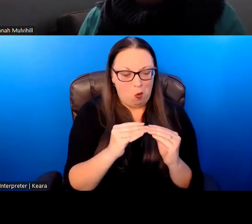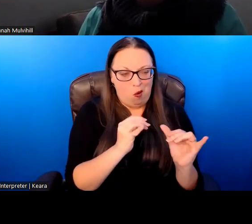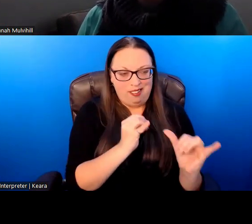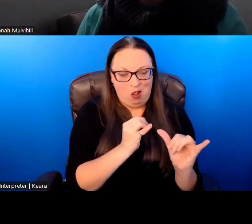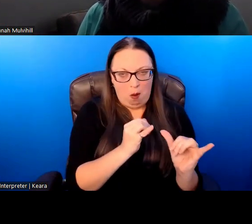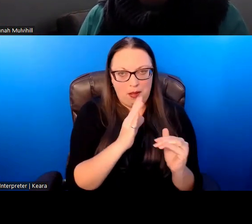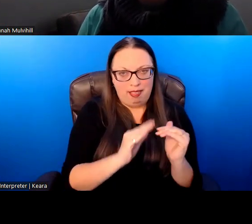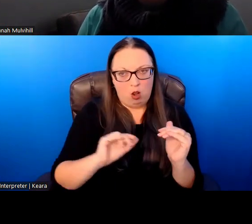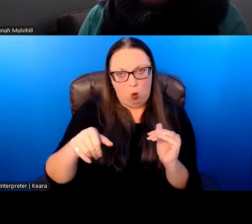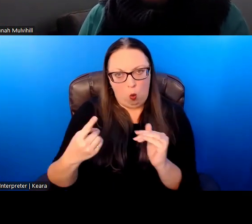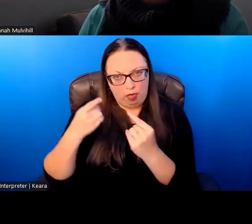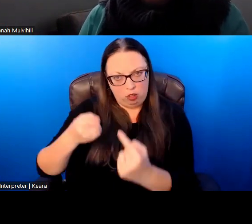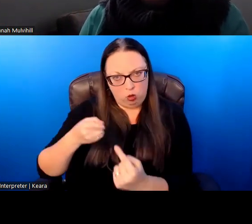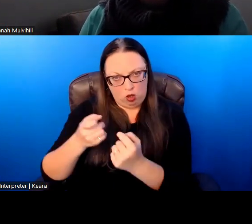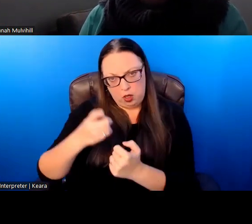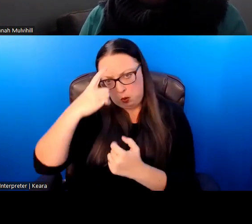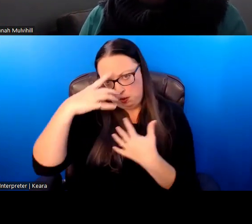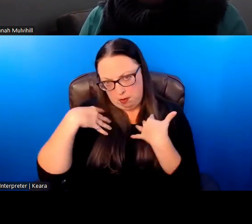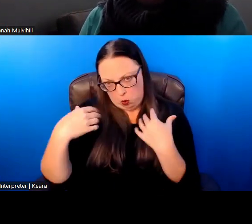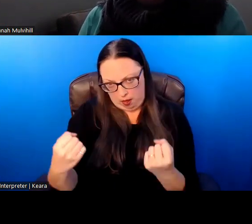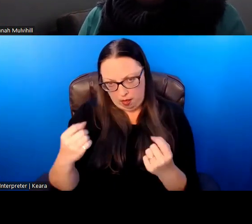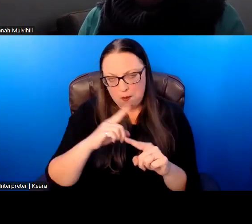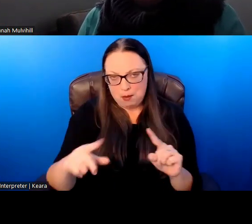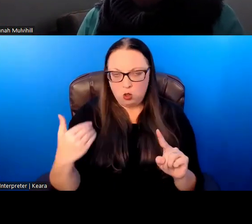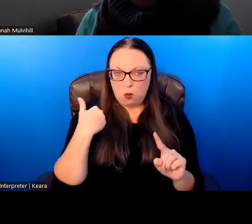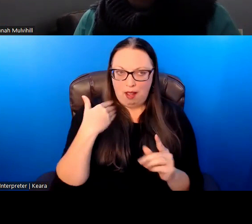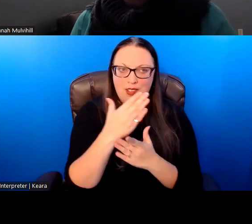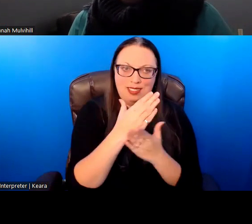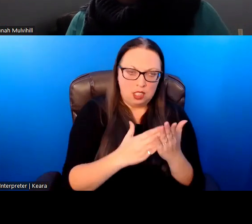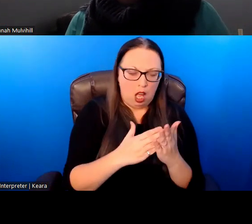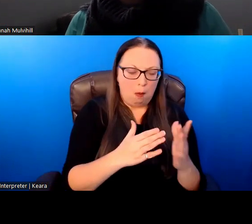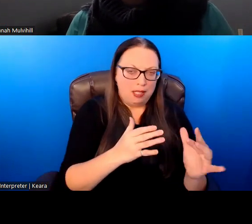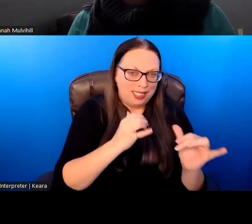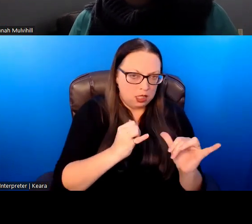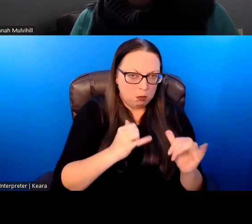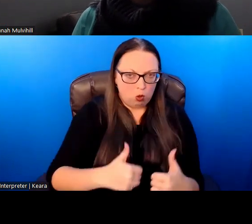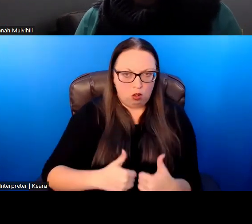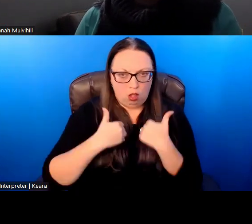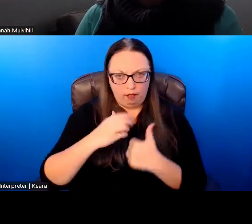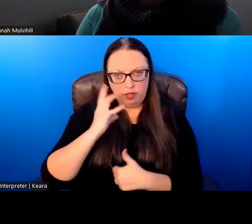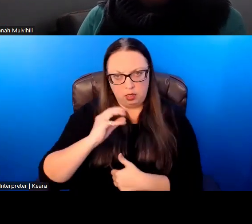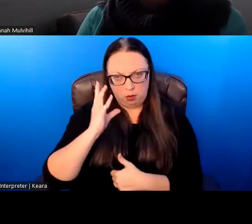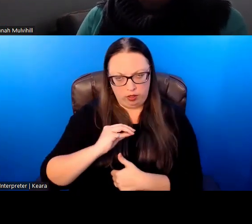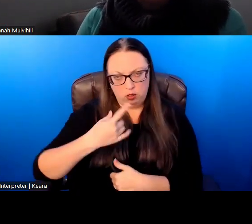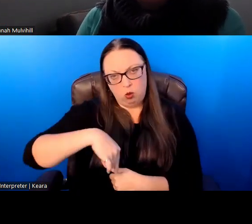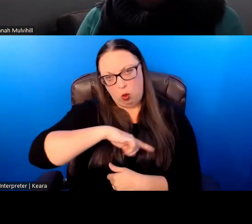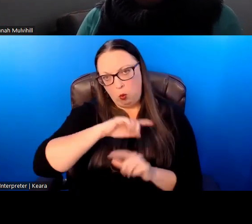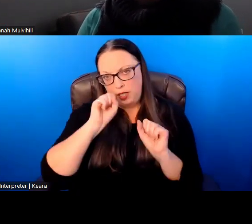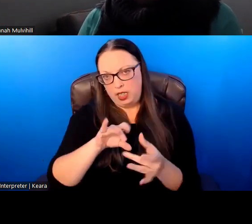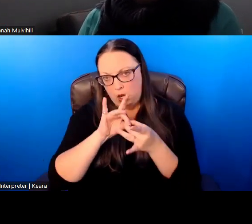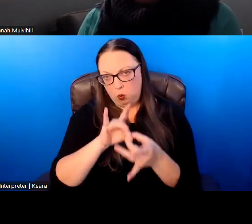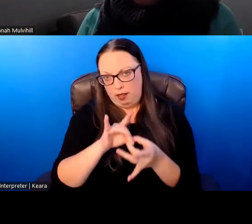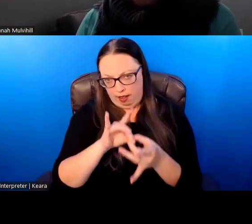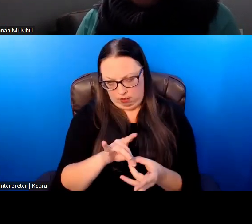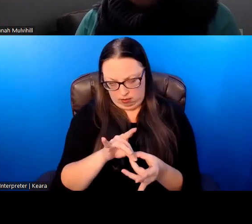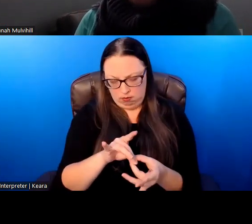your mental health, but you also have some level of similar life experience. And so the We Can Relate service is staffed by